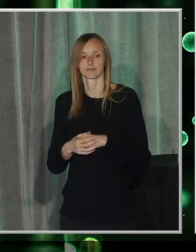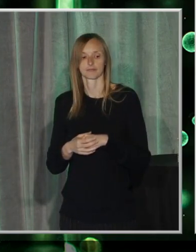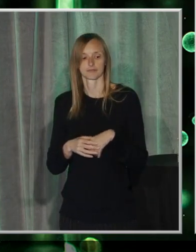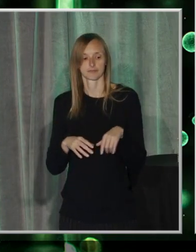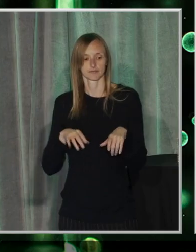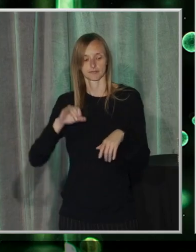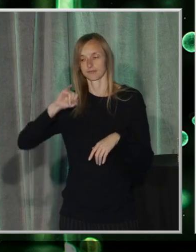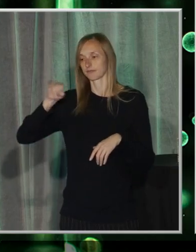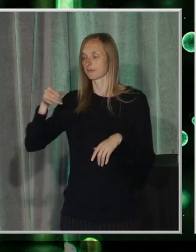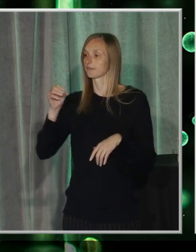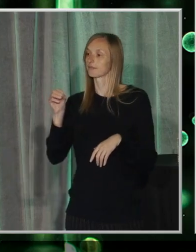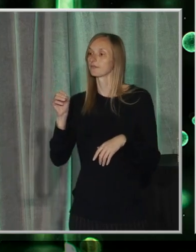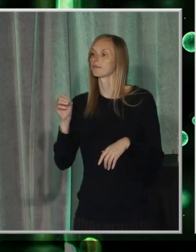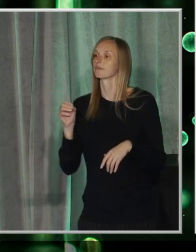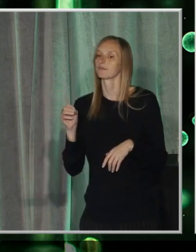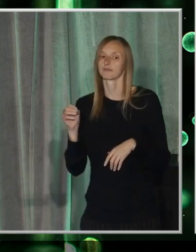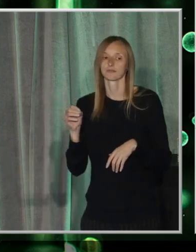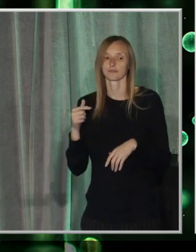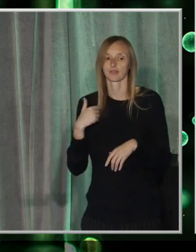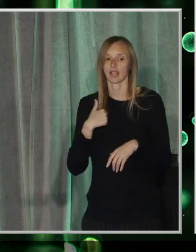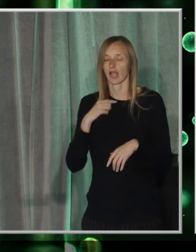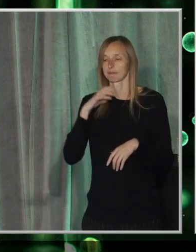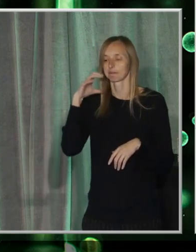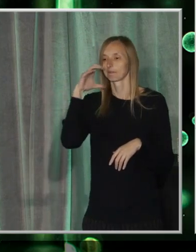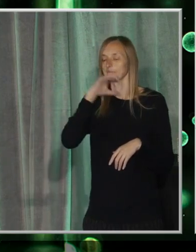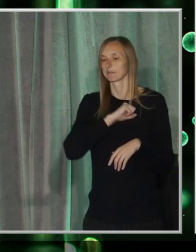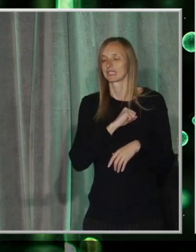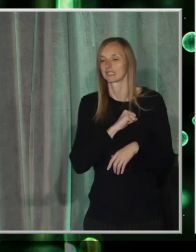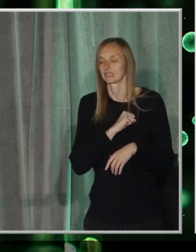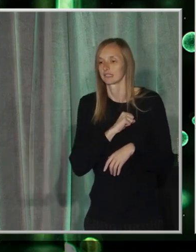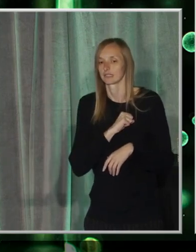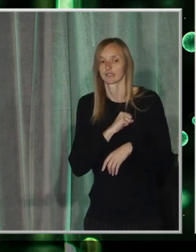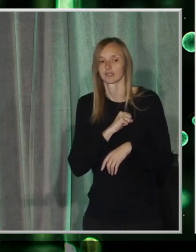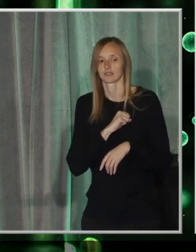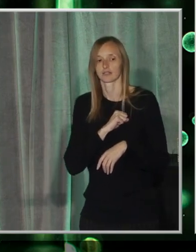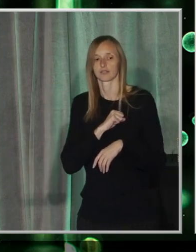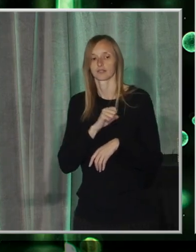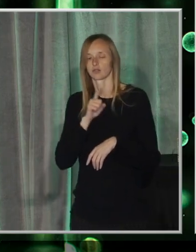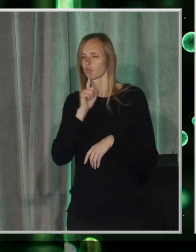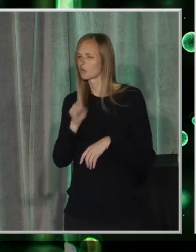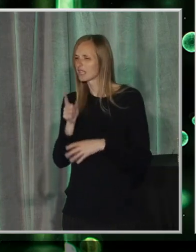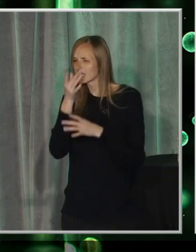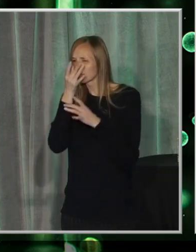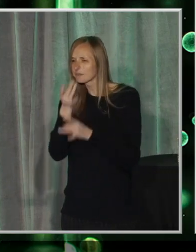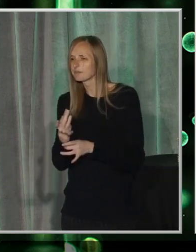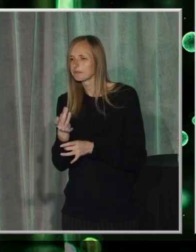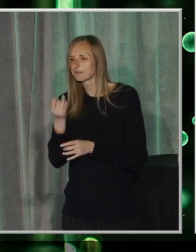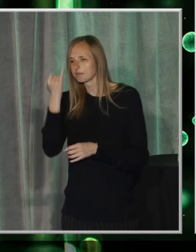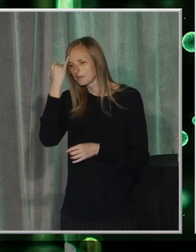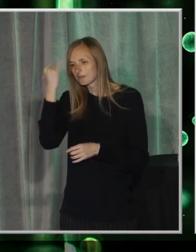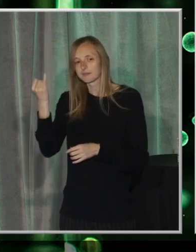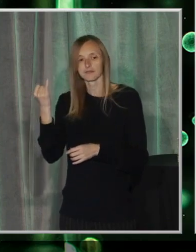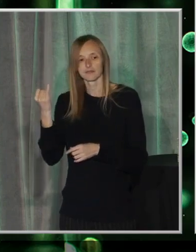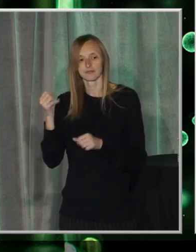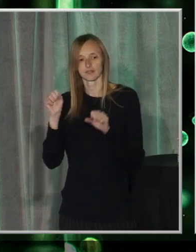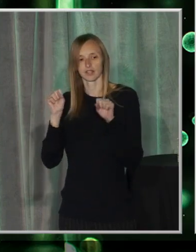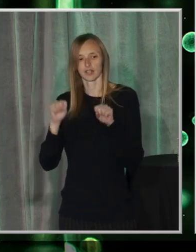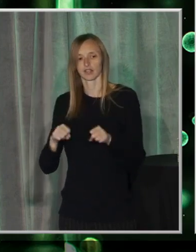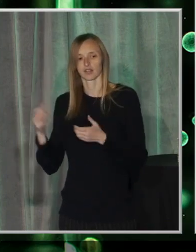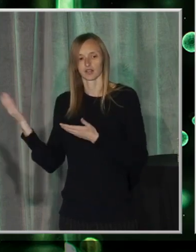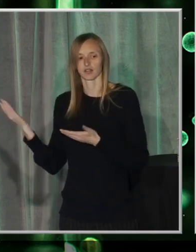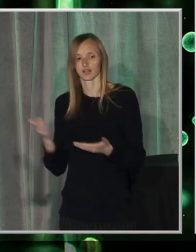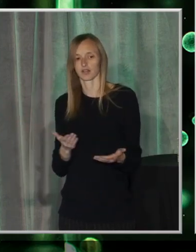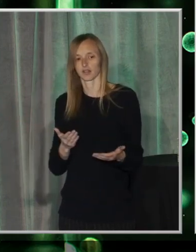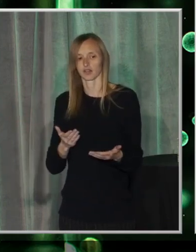Okay, so I must have missed the really intriguing idea of being able to bring in things